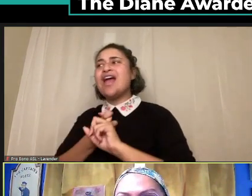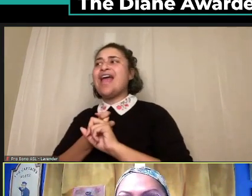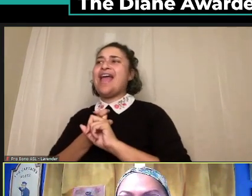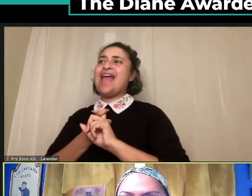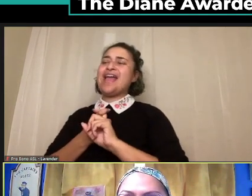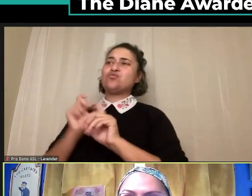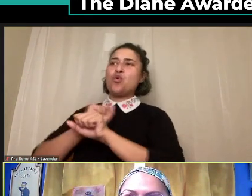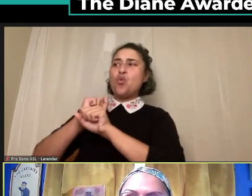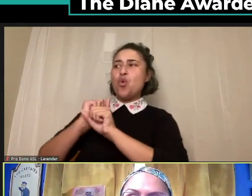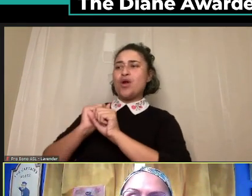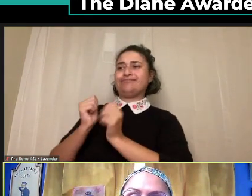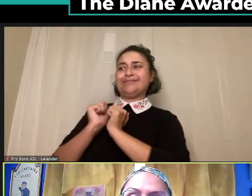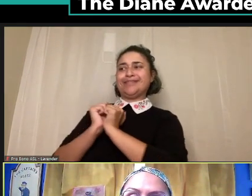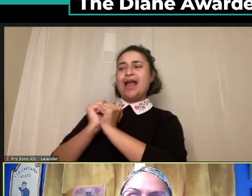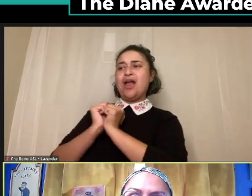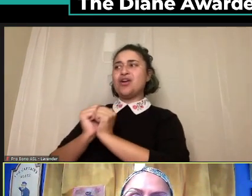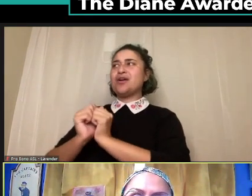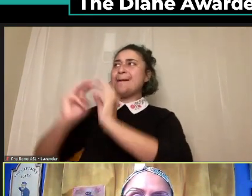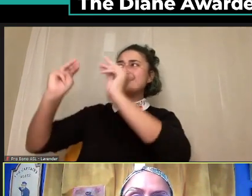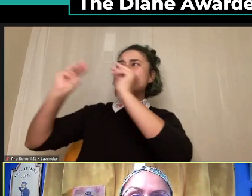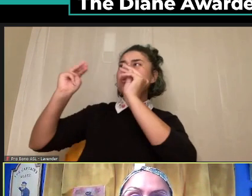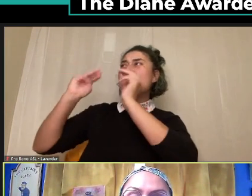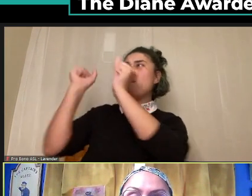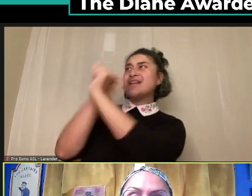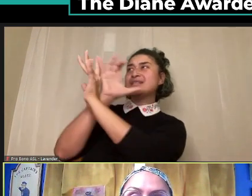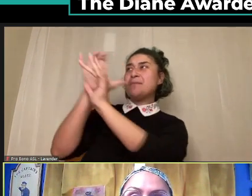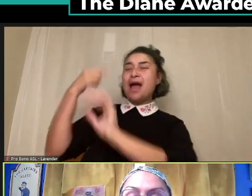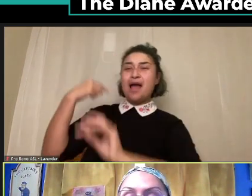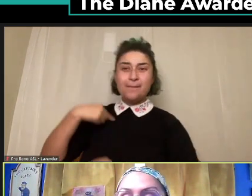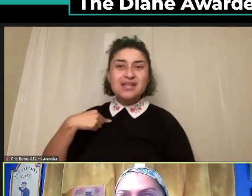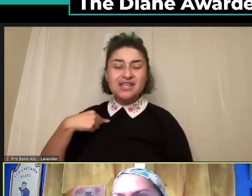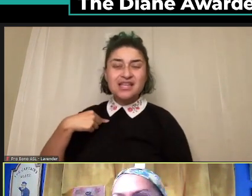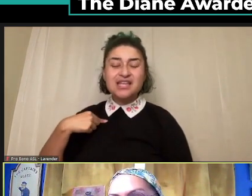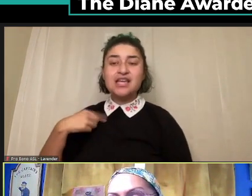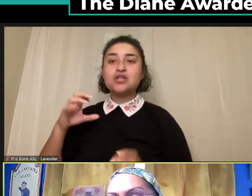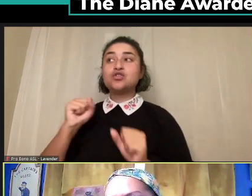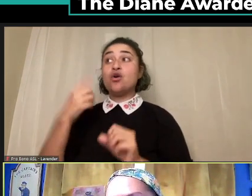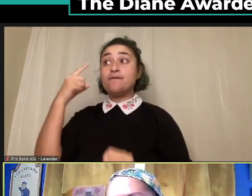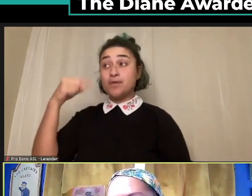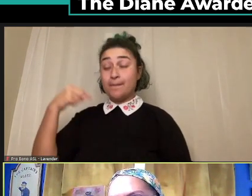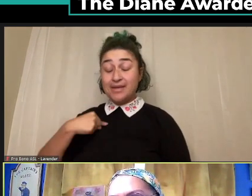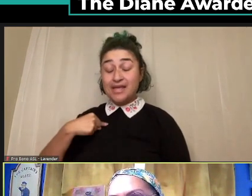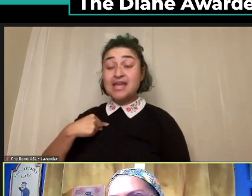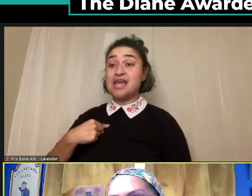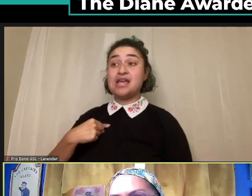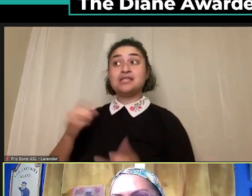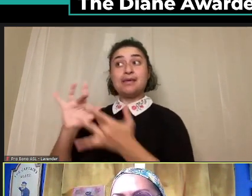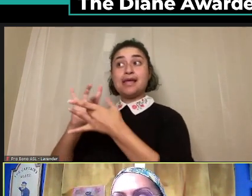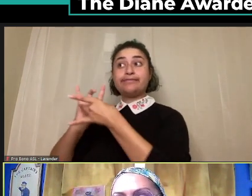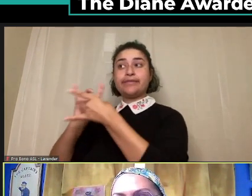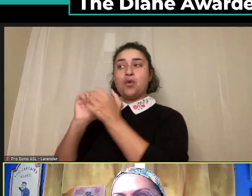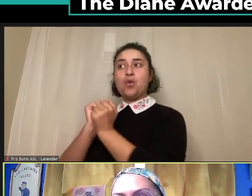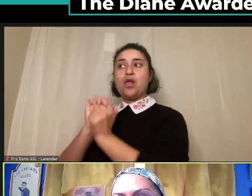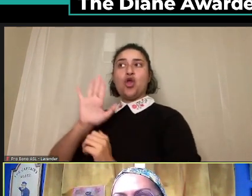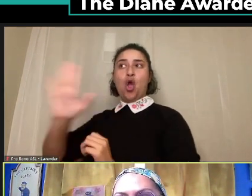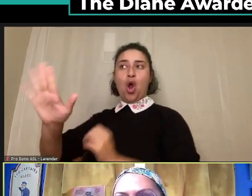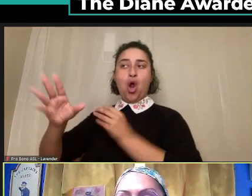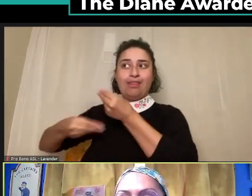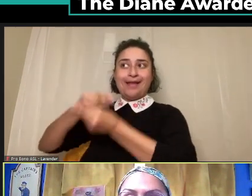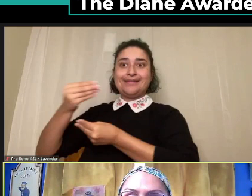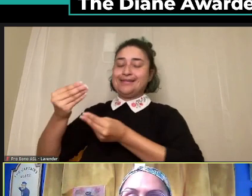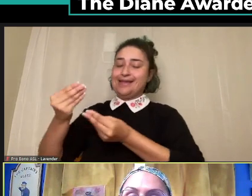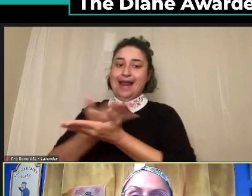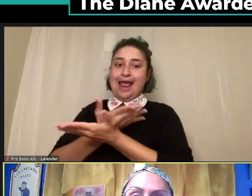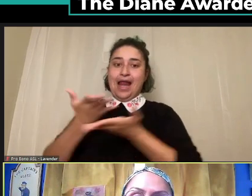a mentor. And so for me to even be associated with her legacy in any way just meant